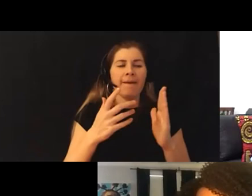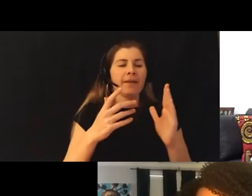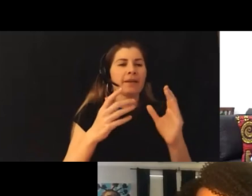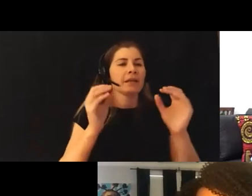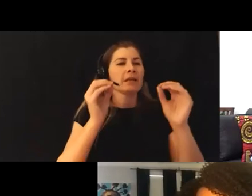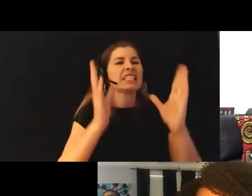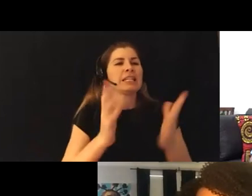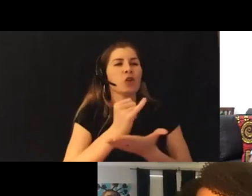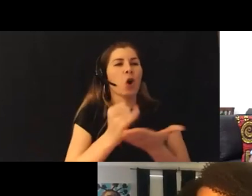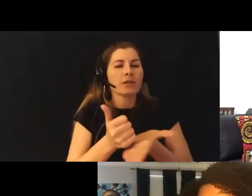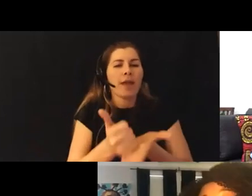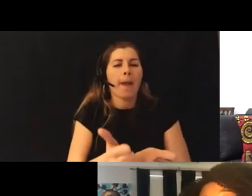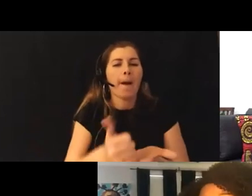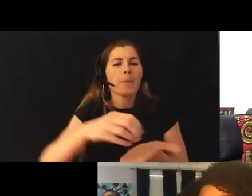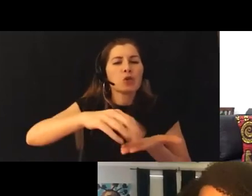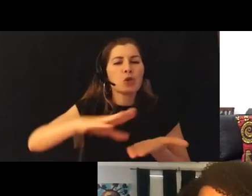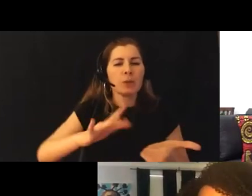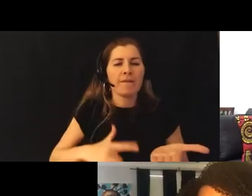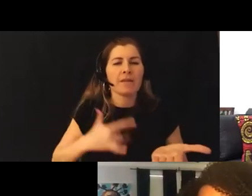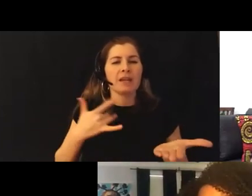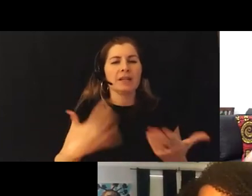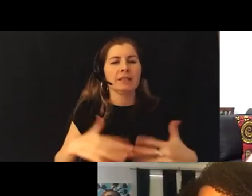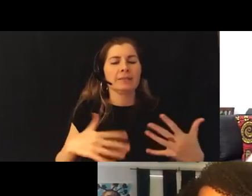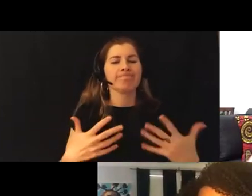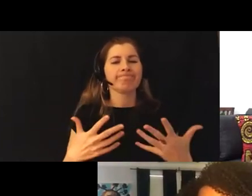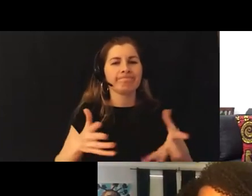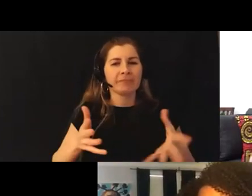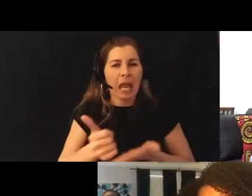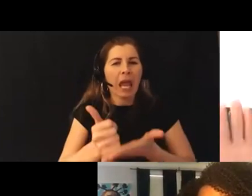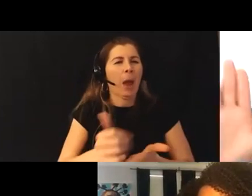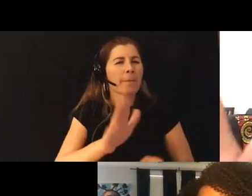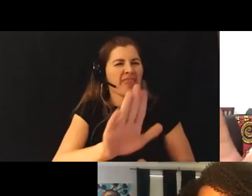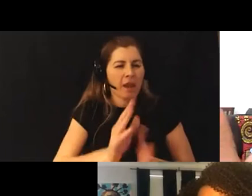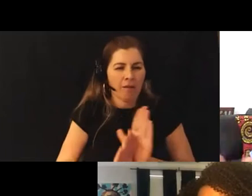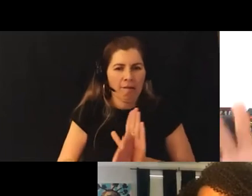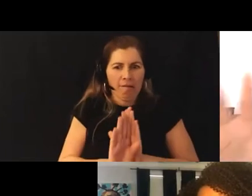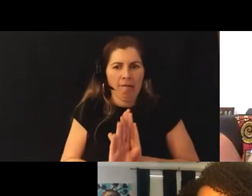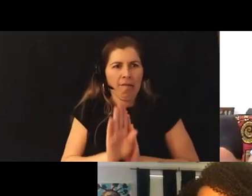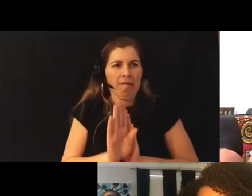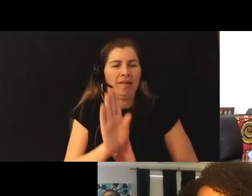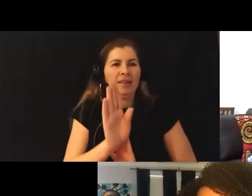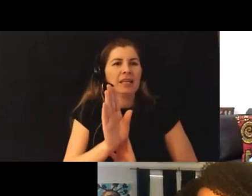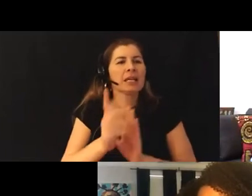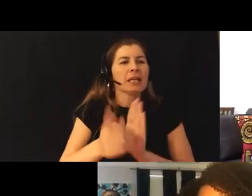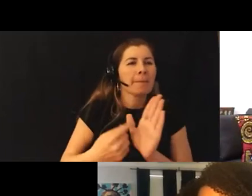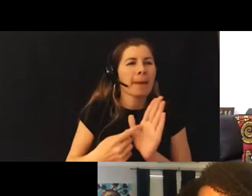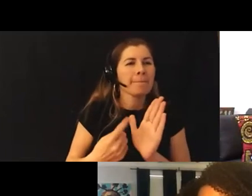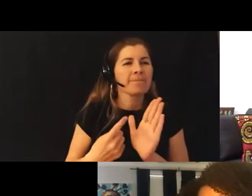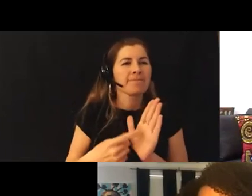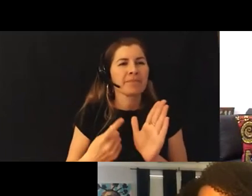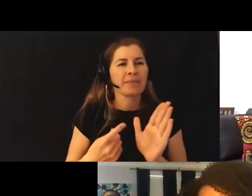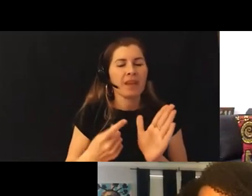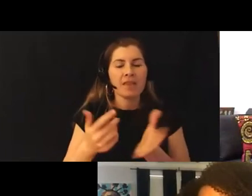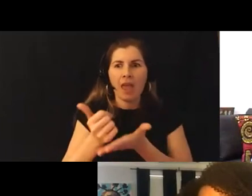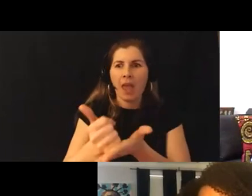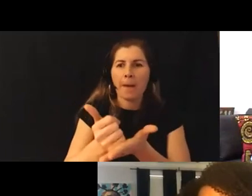the center. Sometimes the best teaching artists I've seen has pushed themselves to the back and said, this is yours. What does that look like to you? And